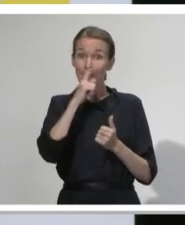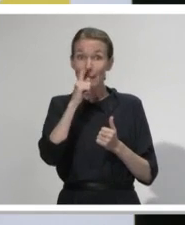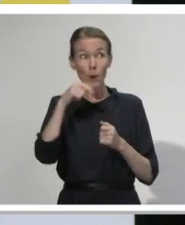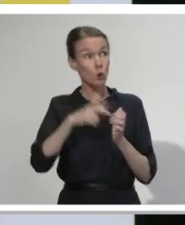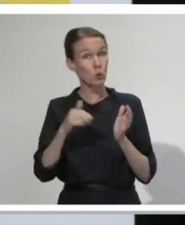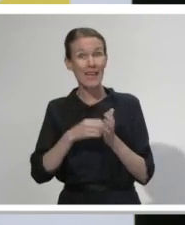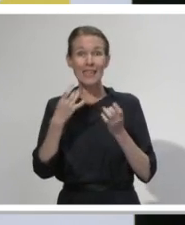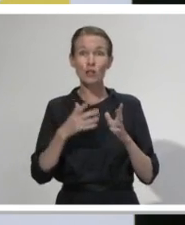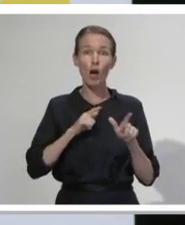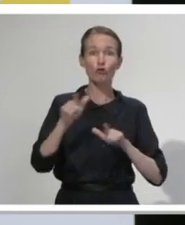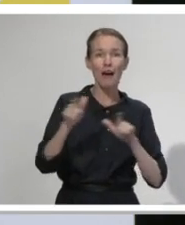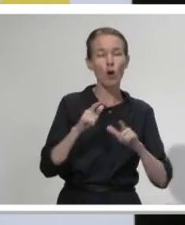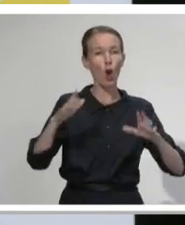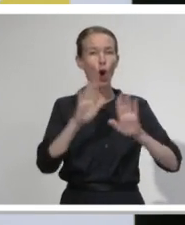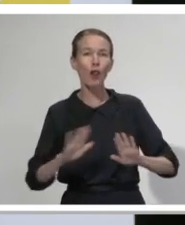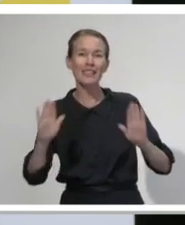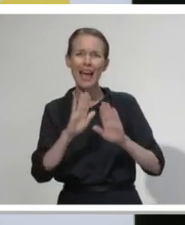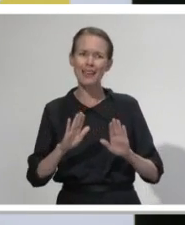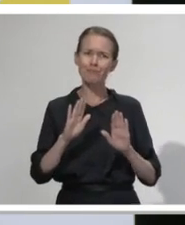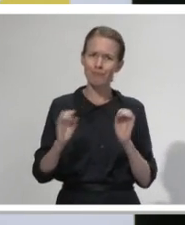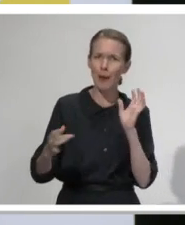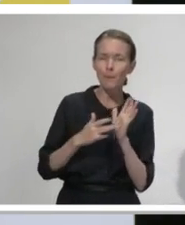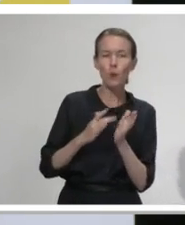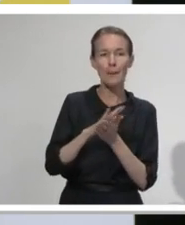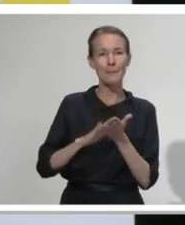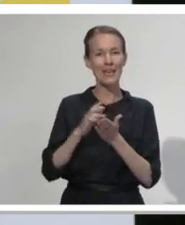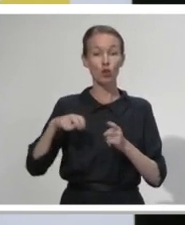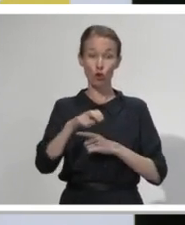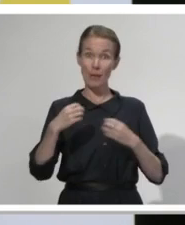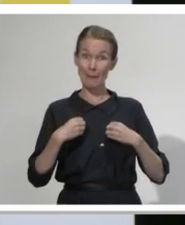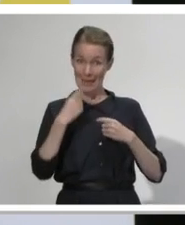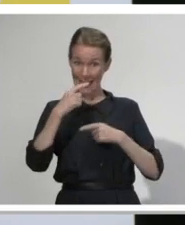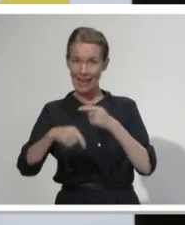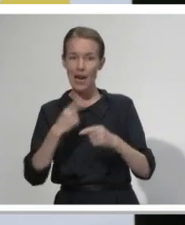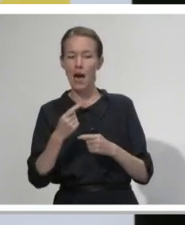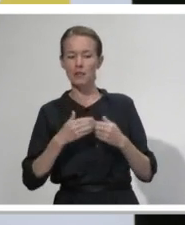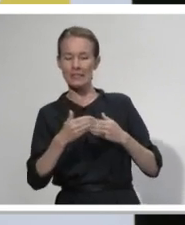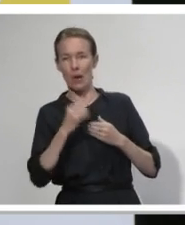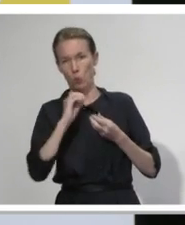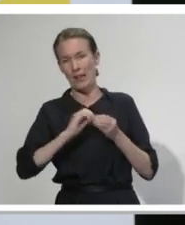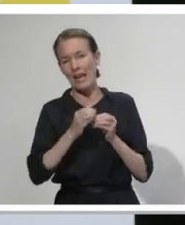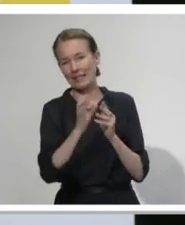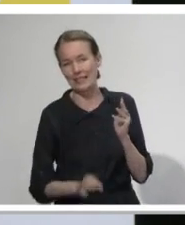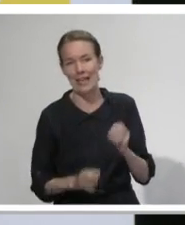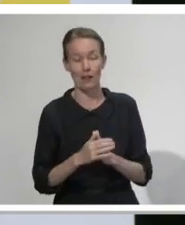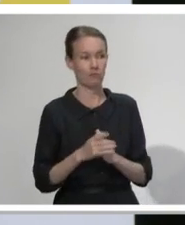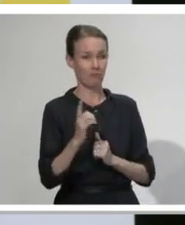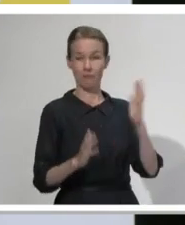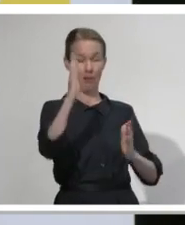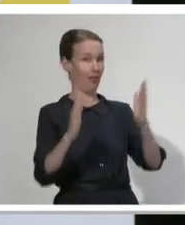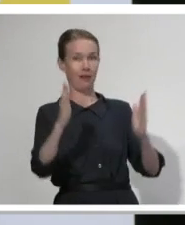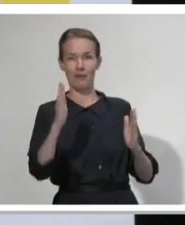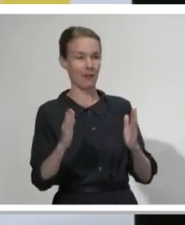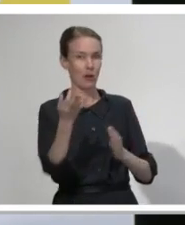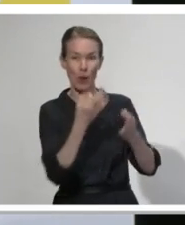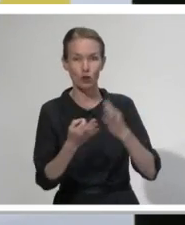lifeline for the tourism industry. We'll be making those decisions over the coming week. Yes, down the front. Yeah, sorry,